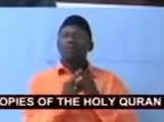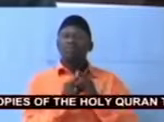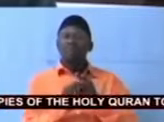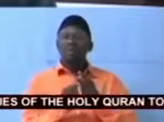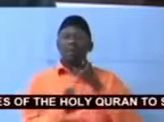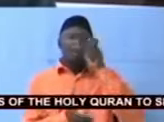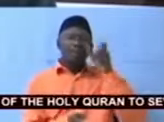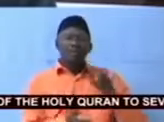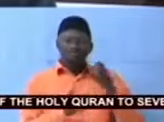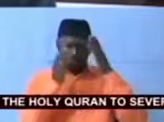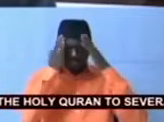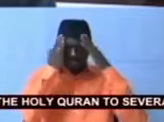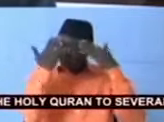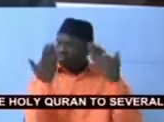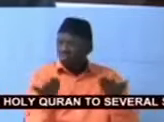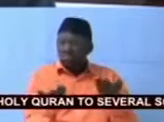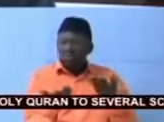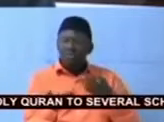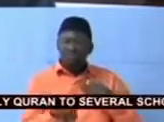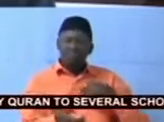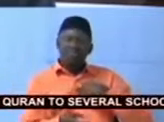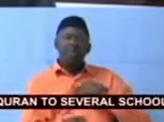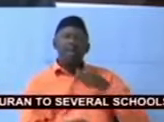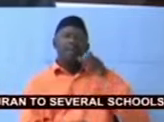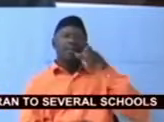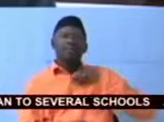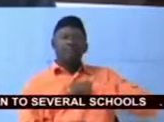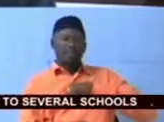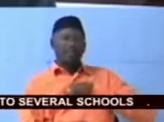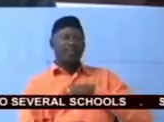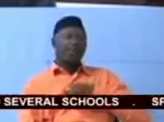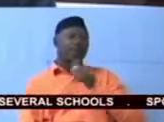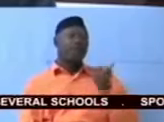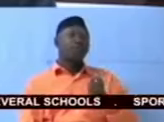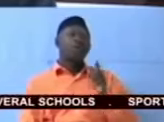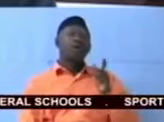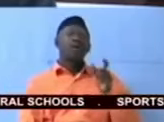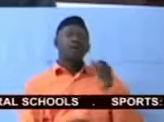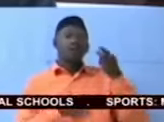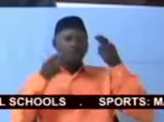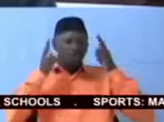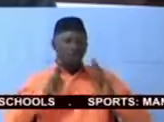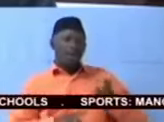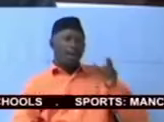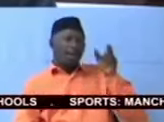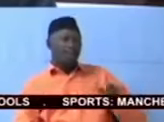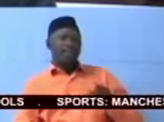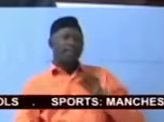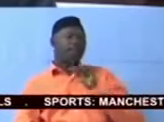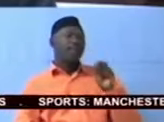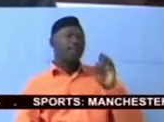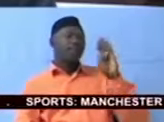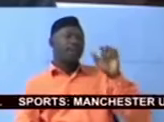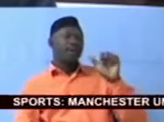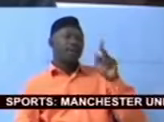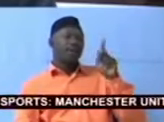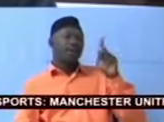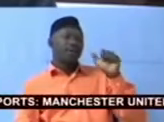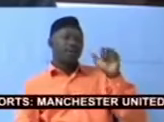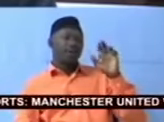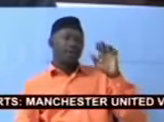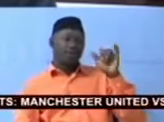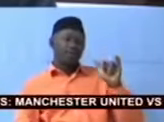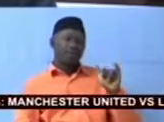just called, myself and one Babka Drame. Bima jexale nak luton suma une rek pour ma commencer nek magistrate, waye